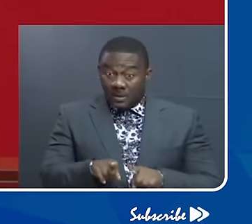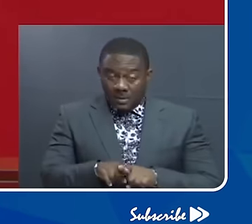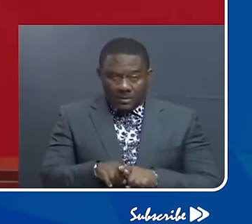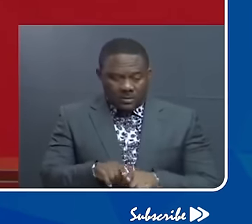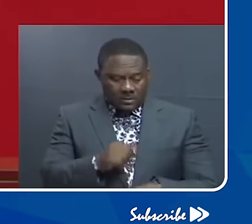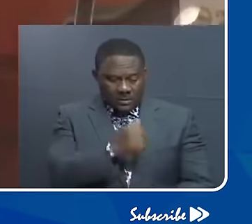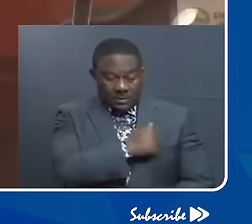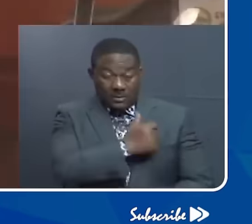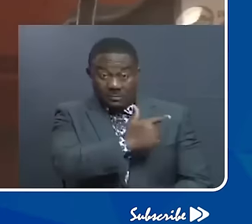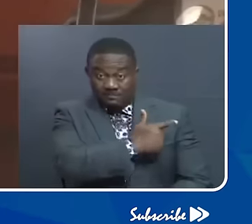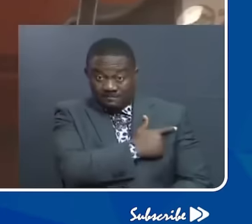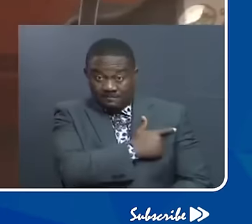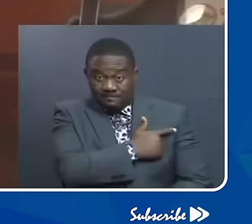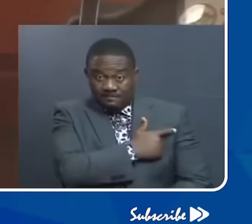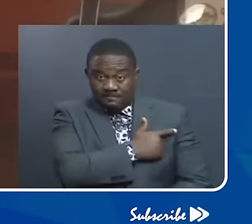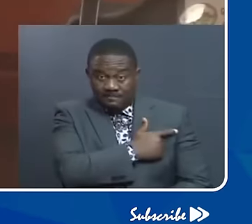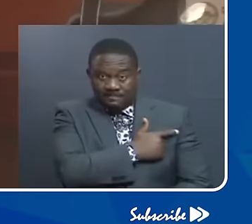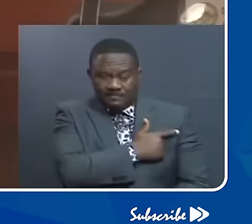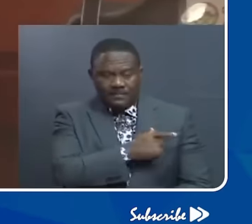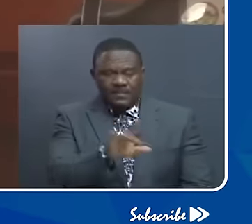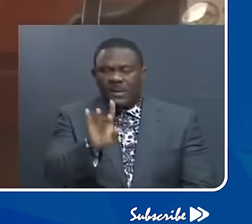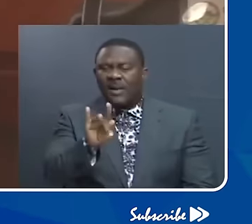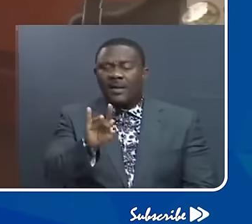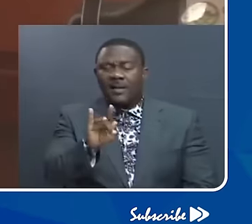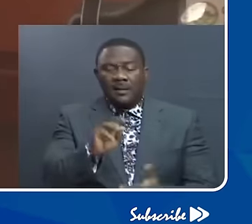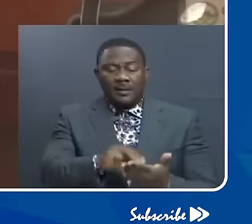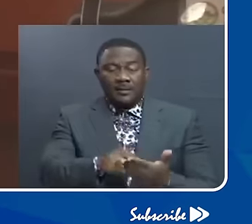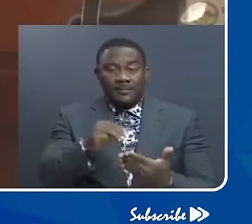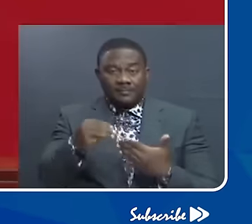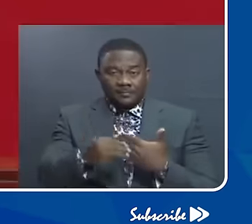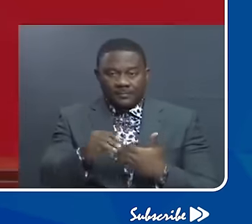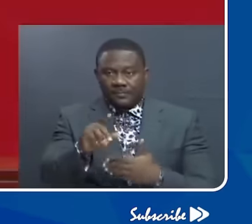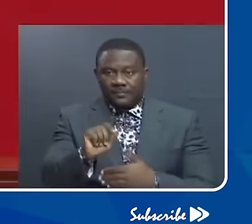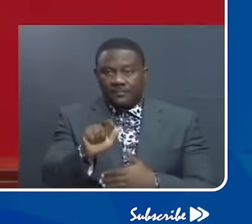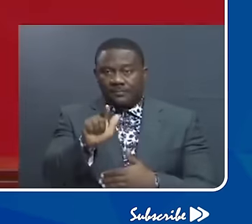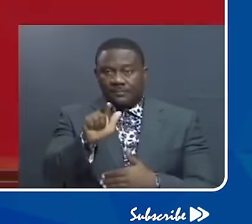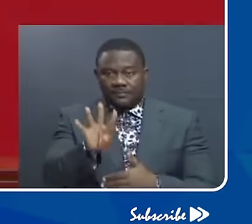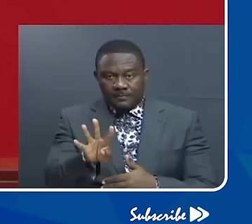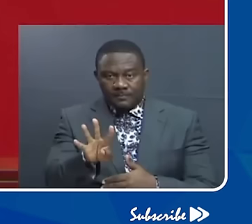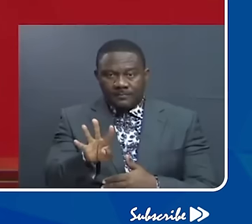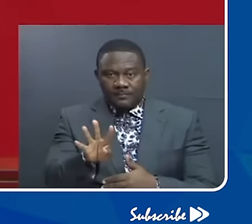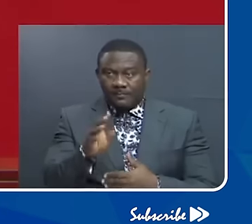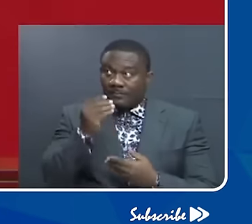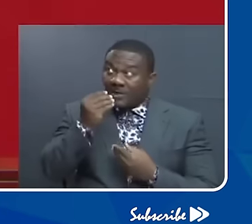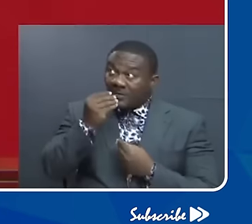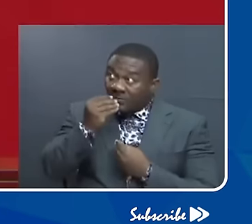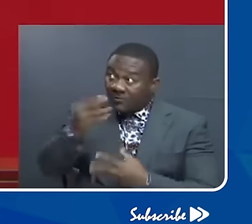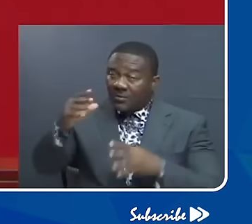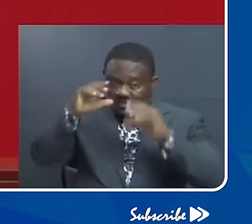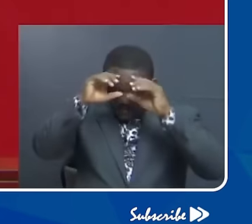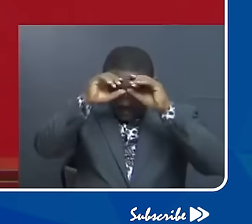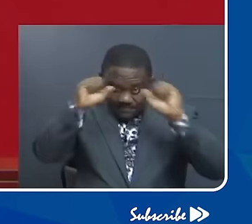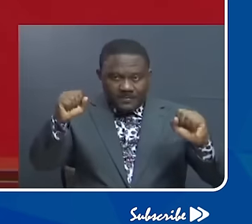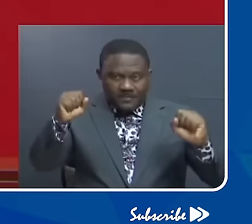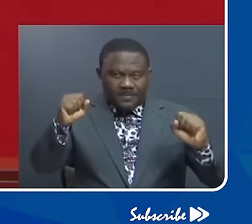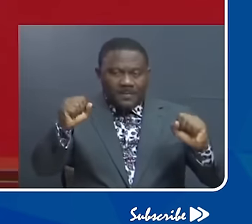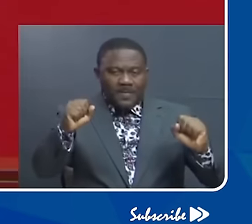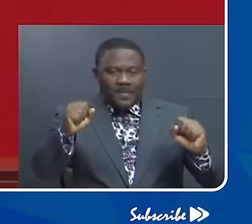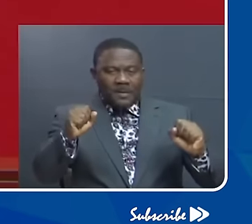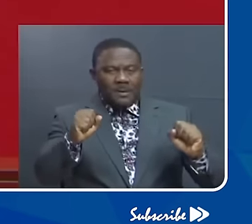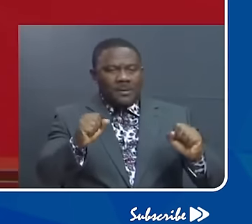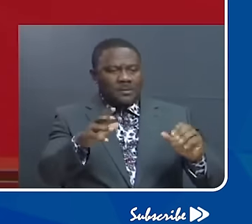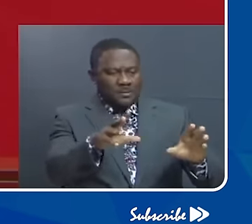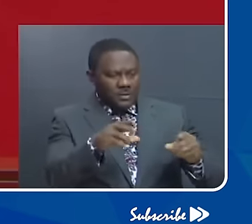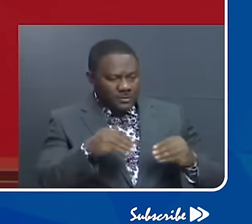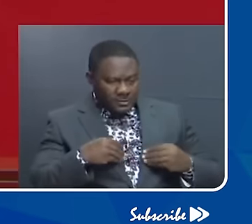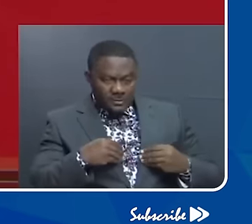Attorney General had on 18th March 2024 informed the President that he had received